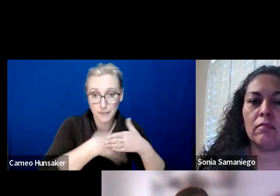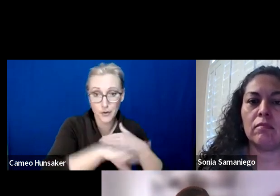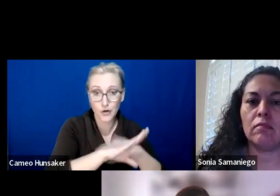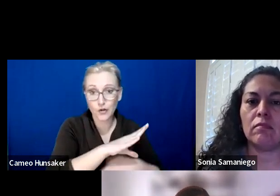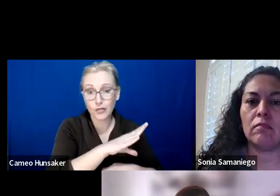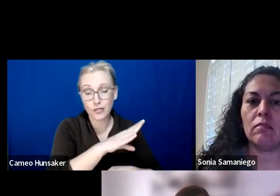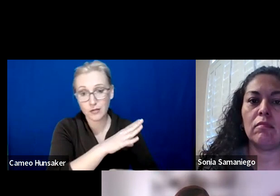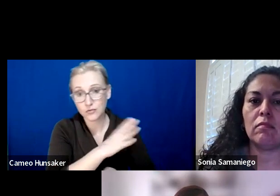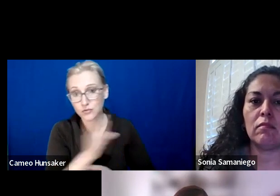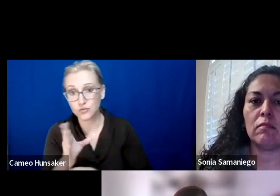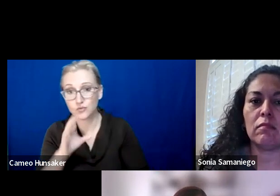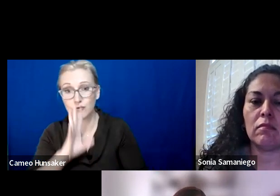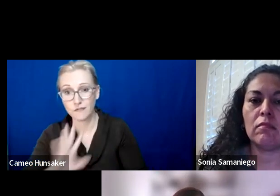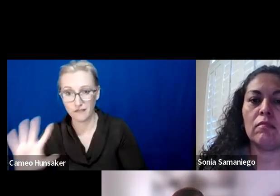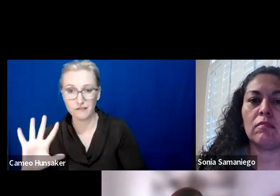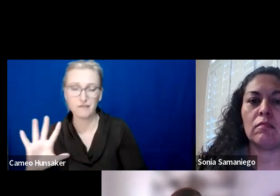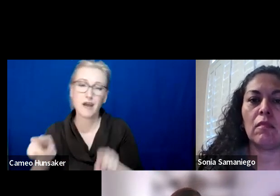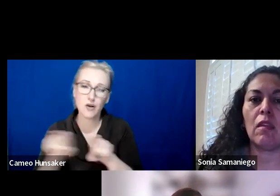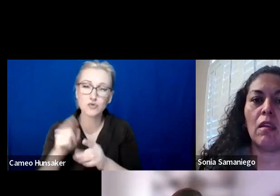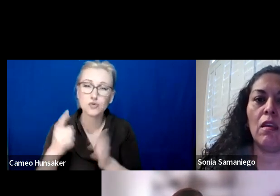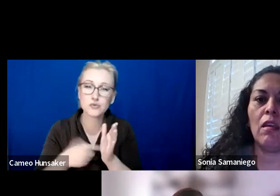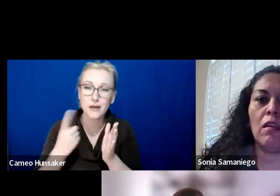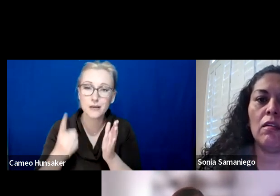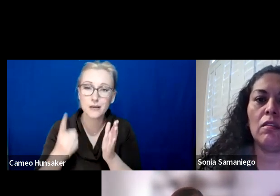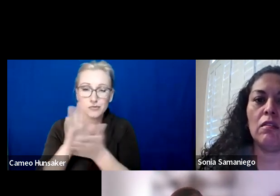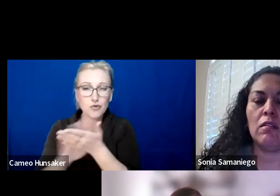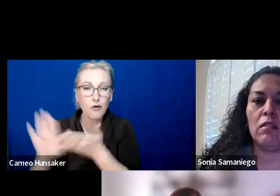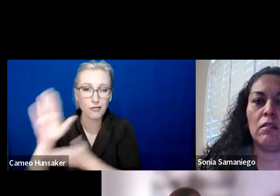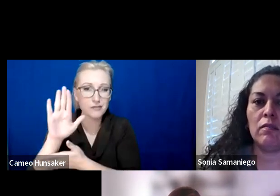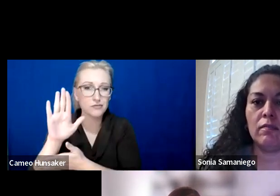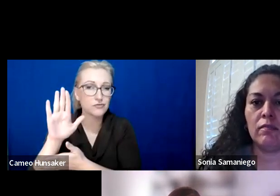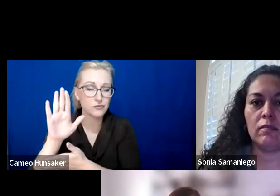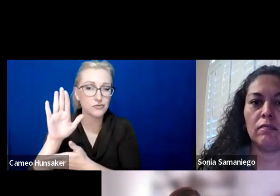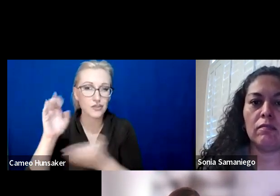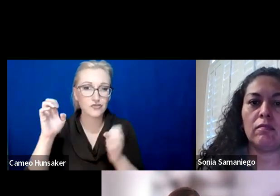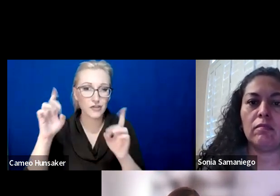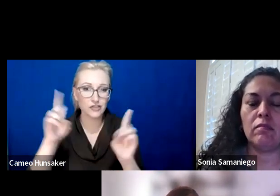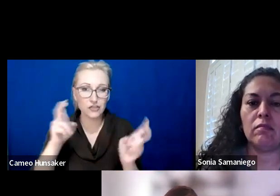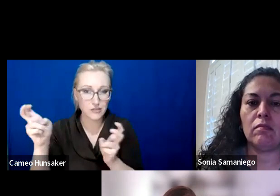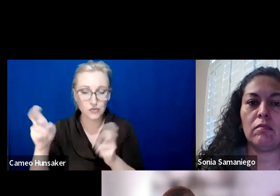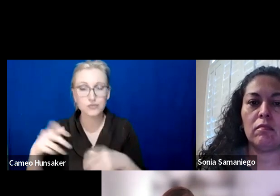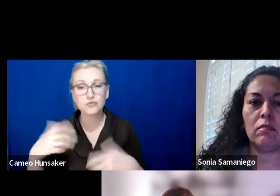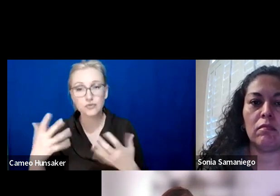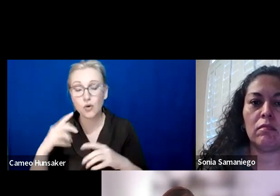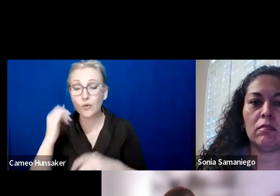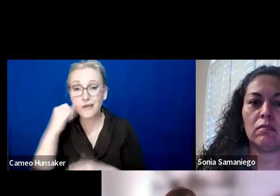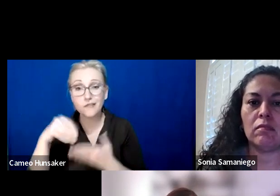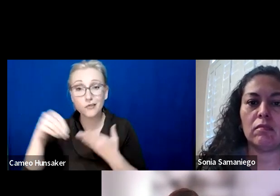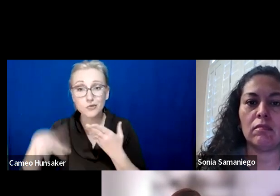some higher education issues as well. So when students are in